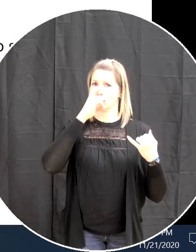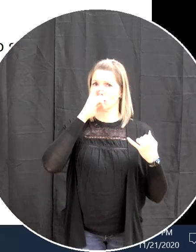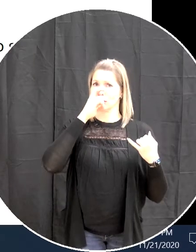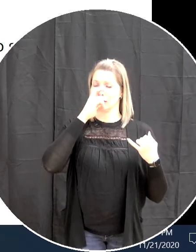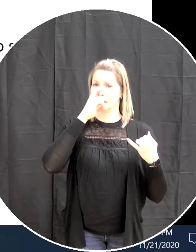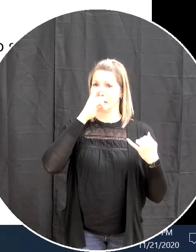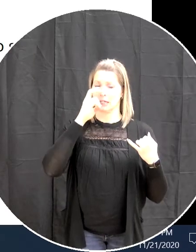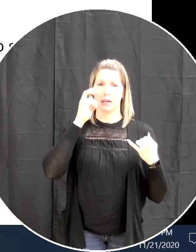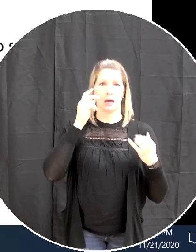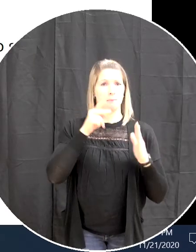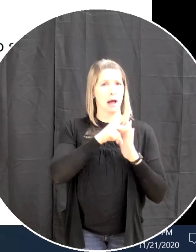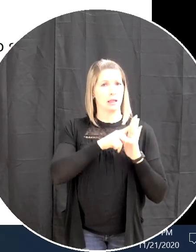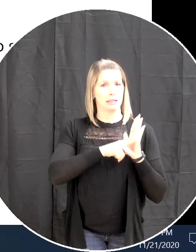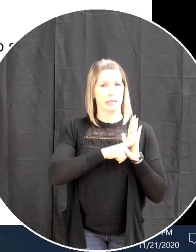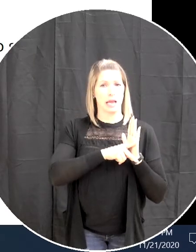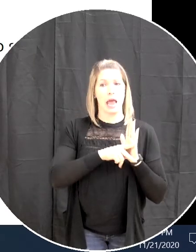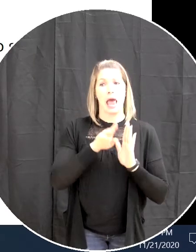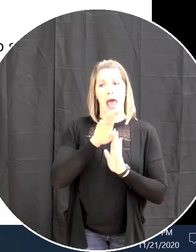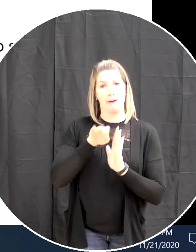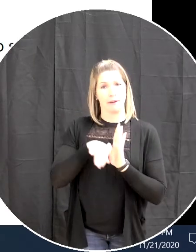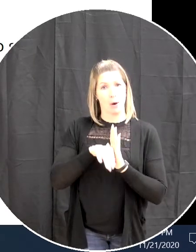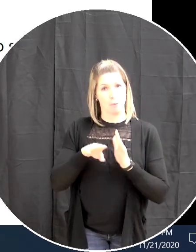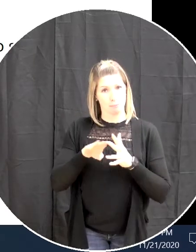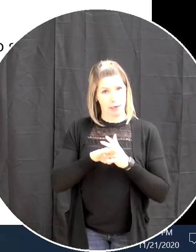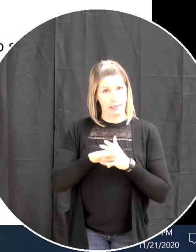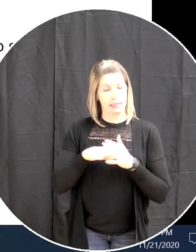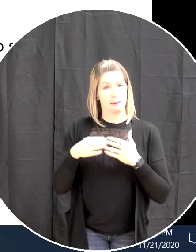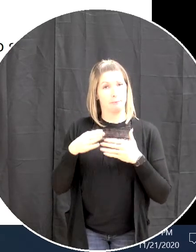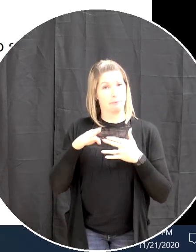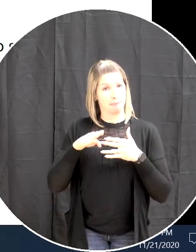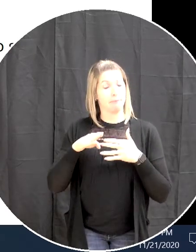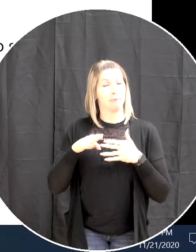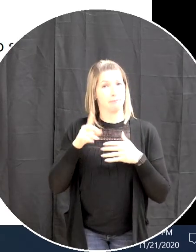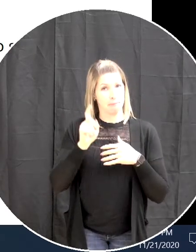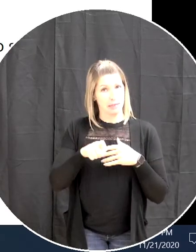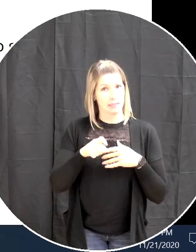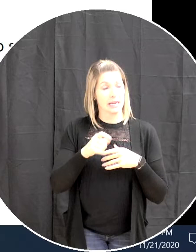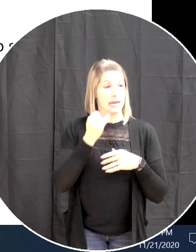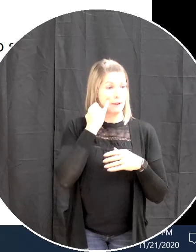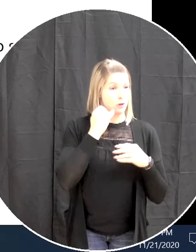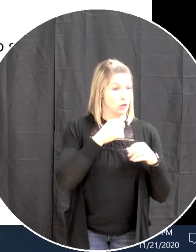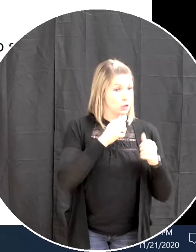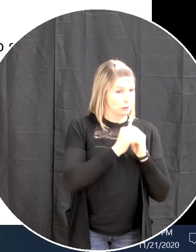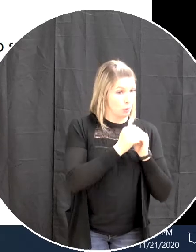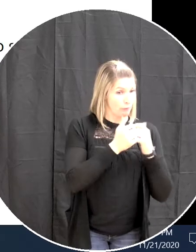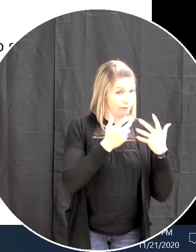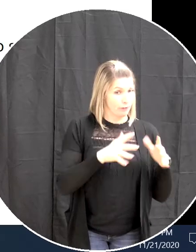half-hour breaks in between, no spectators, the custodial worker has to be on site.